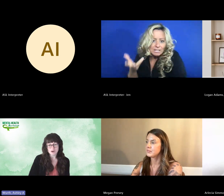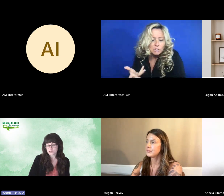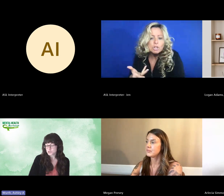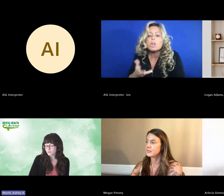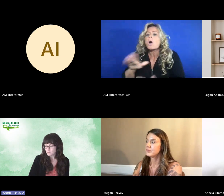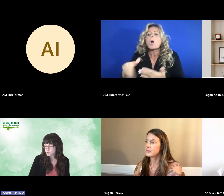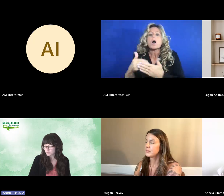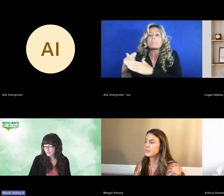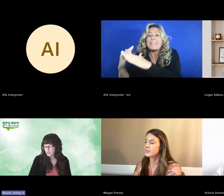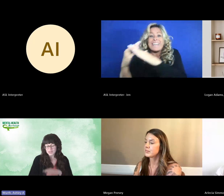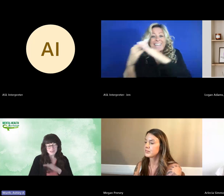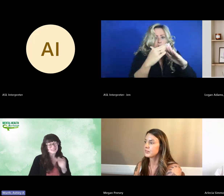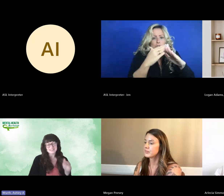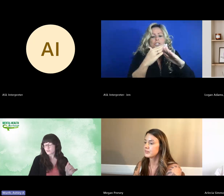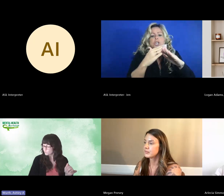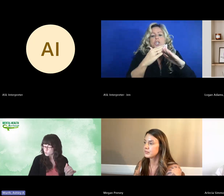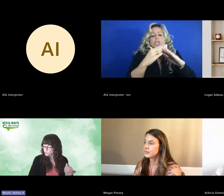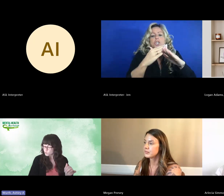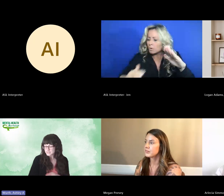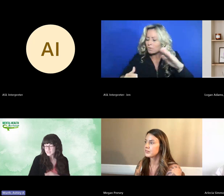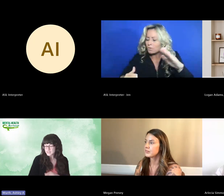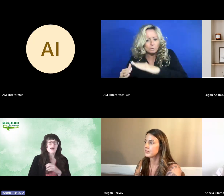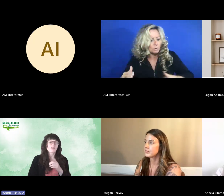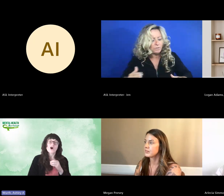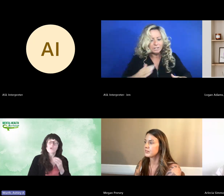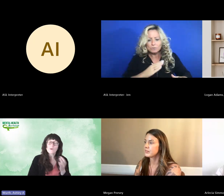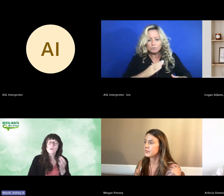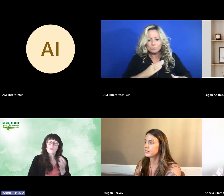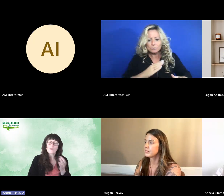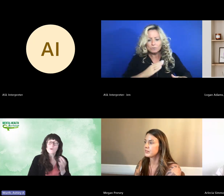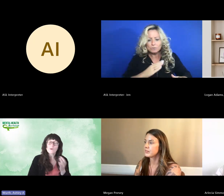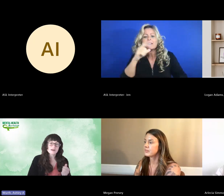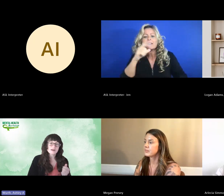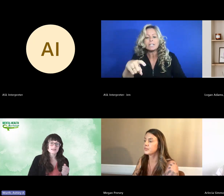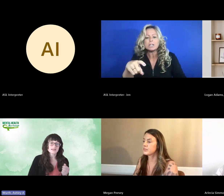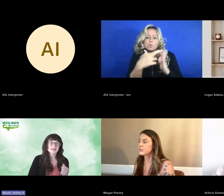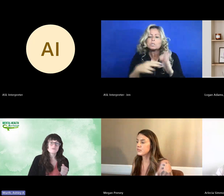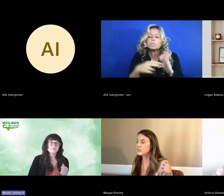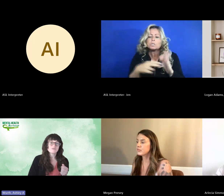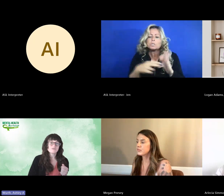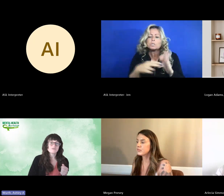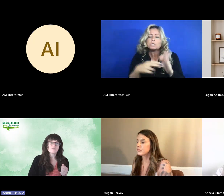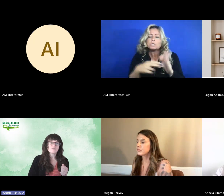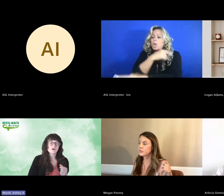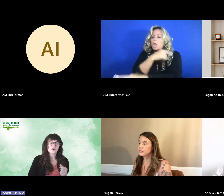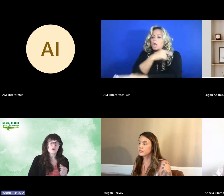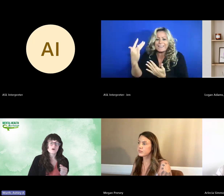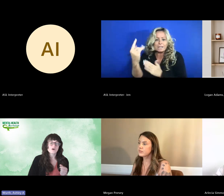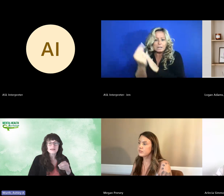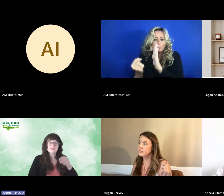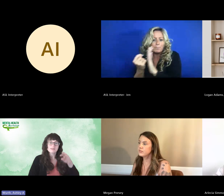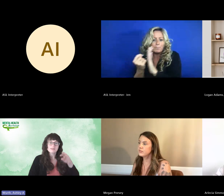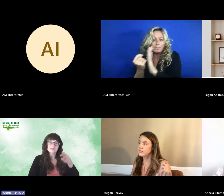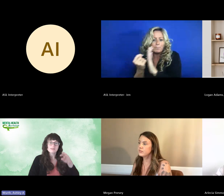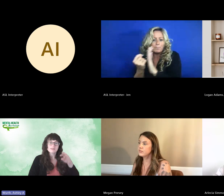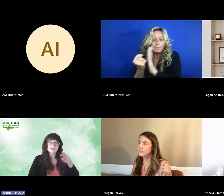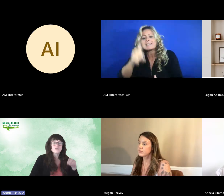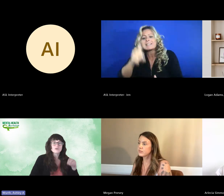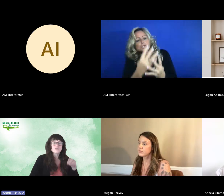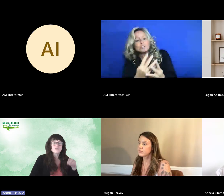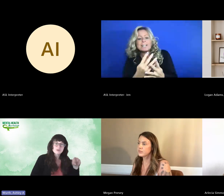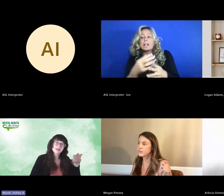removing barriers. You are removing unnecessary rules, long wait periods, the need for a screening